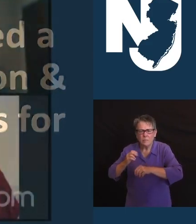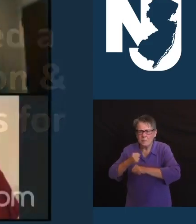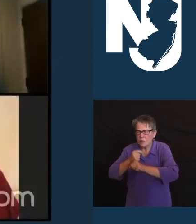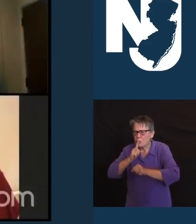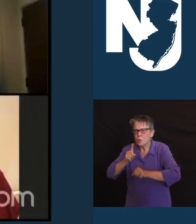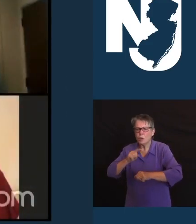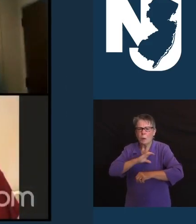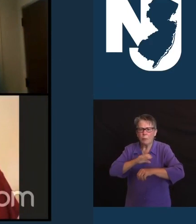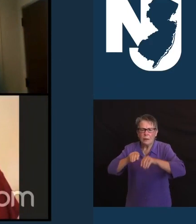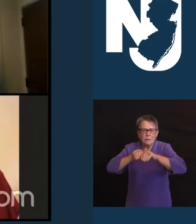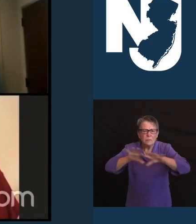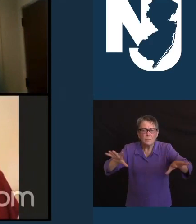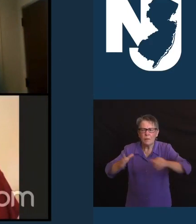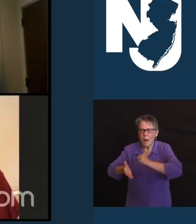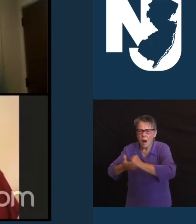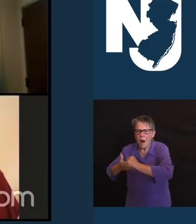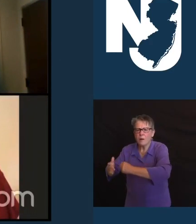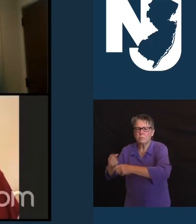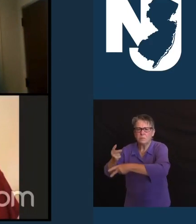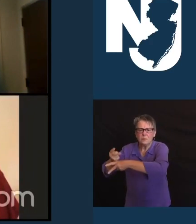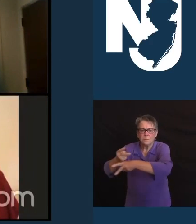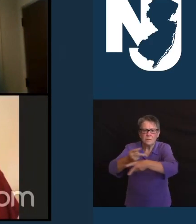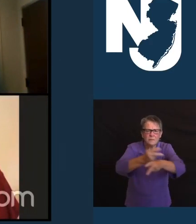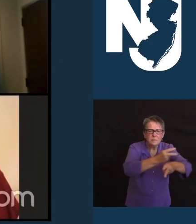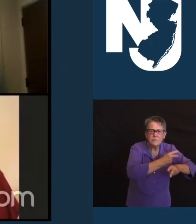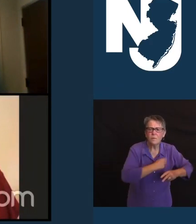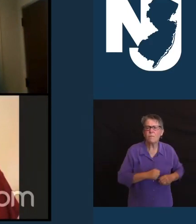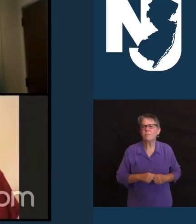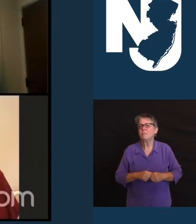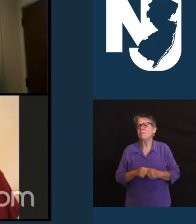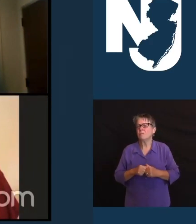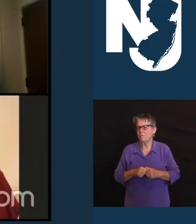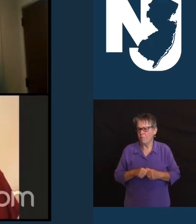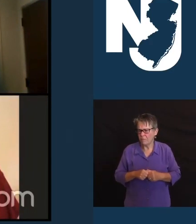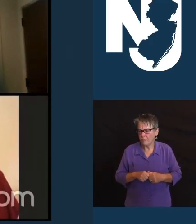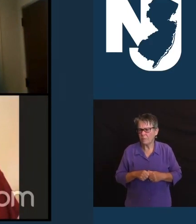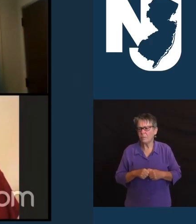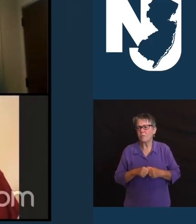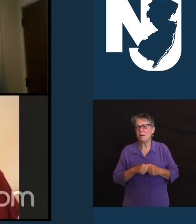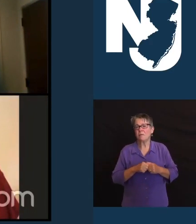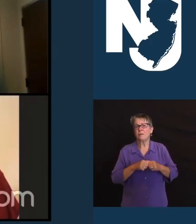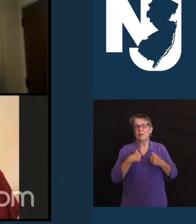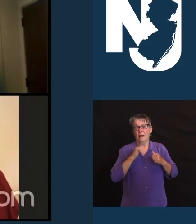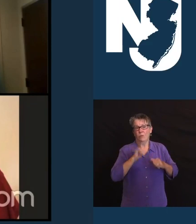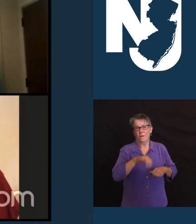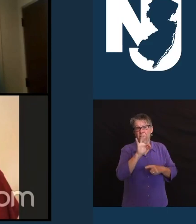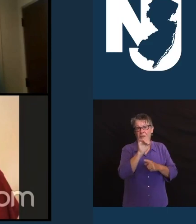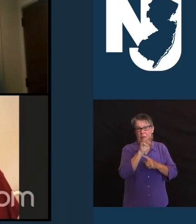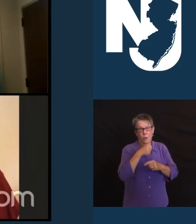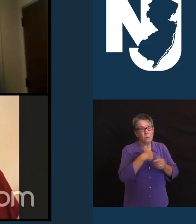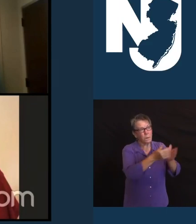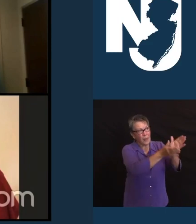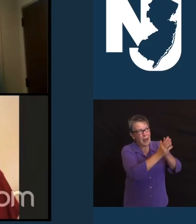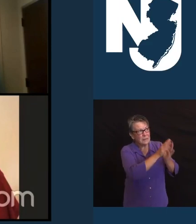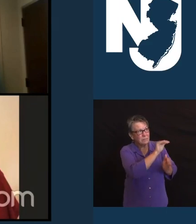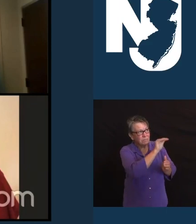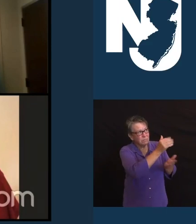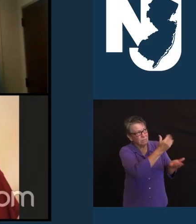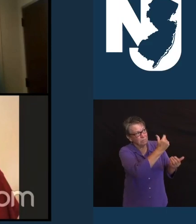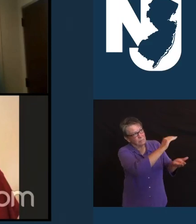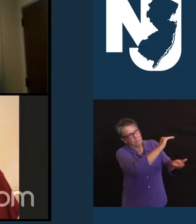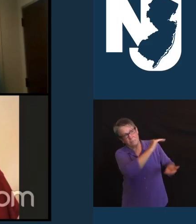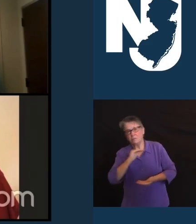again. Earlier today, I was honored to join with legislative sponsors and advocates virtually to